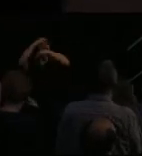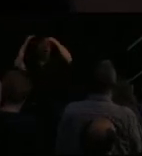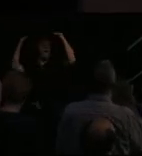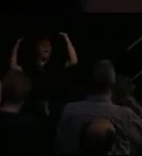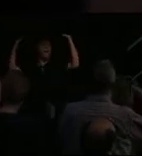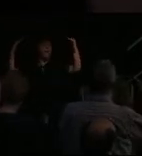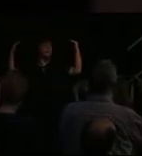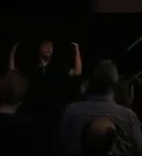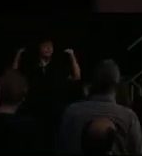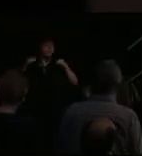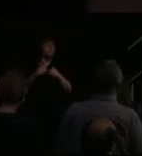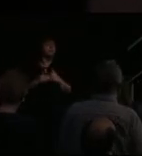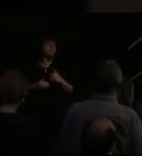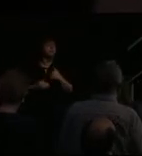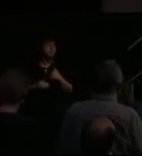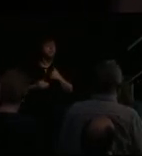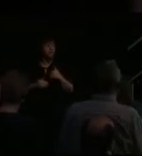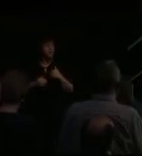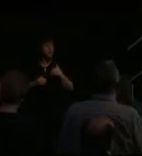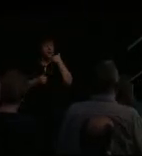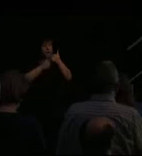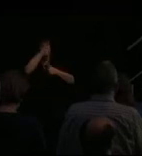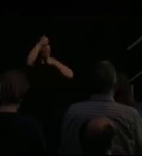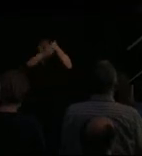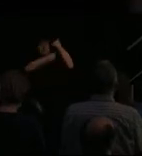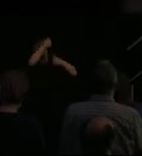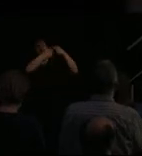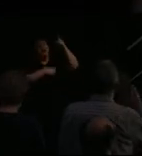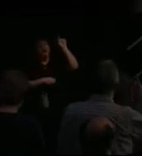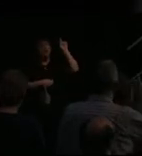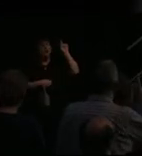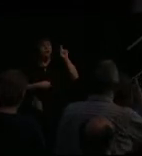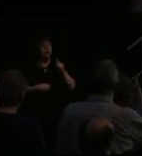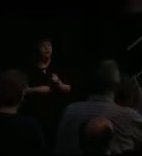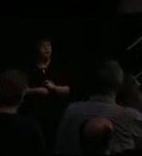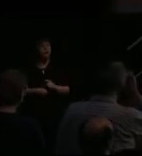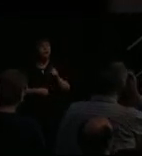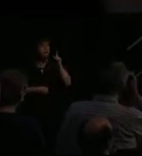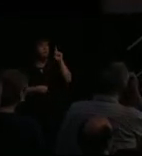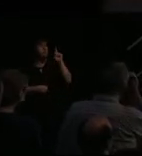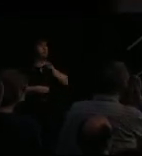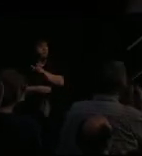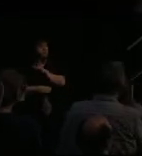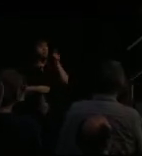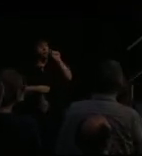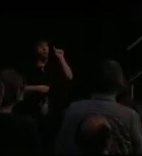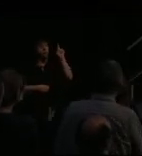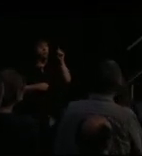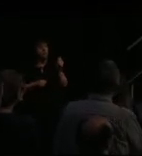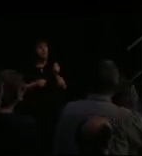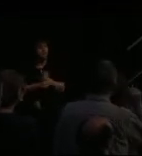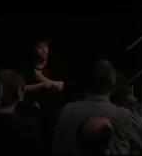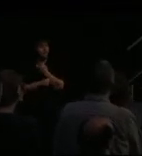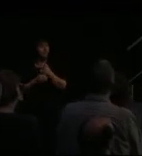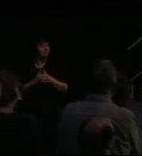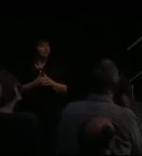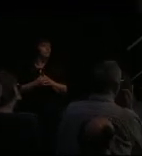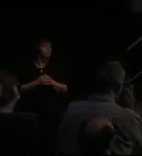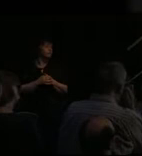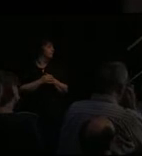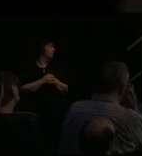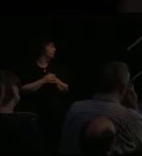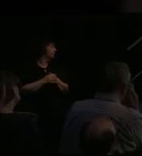Future is heaven. I praise God for what He's